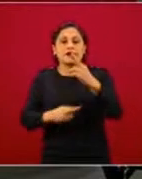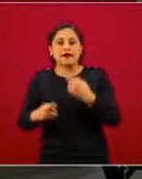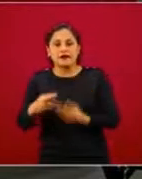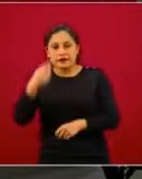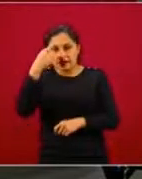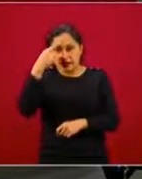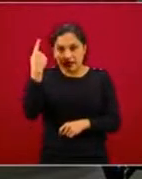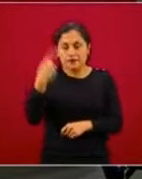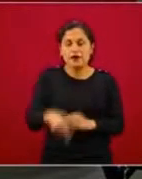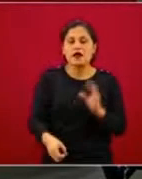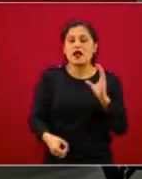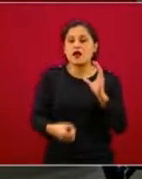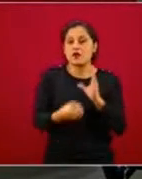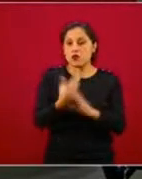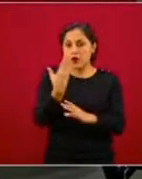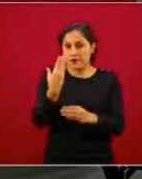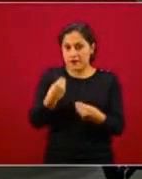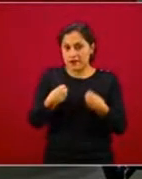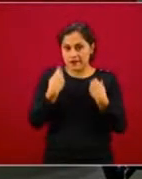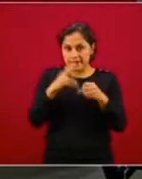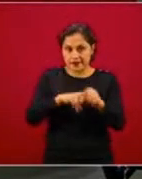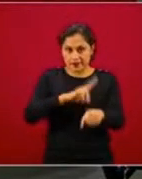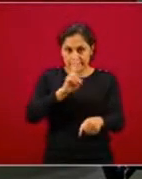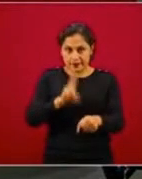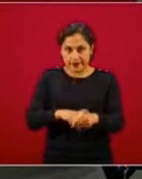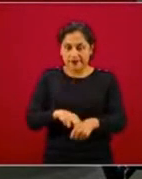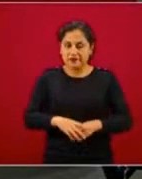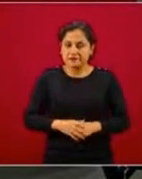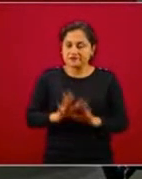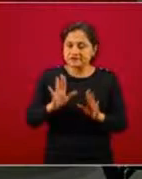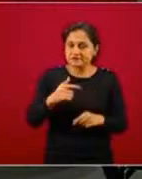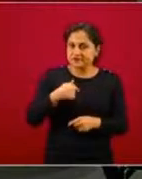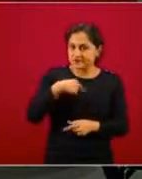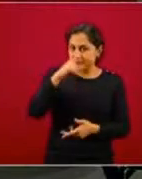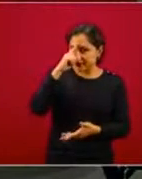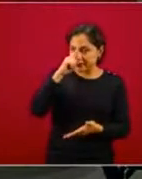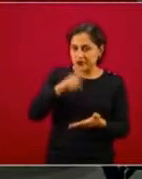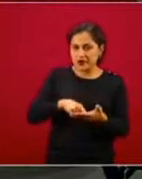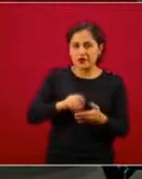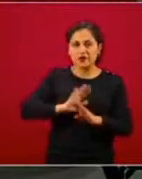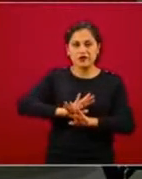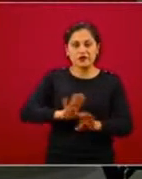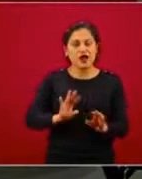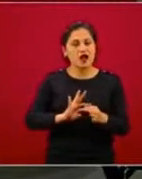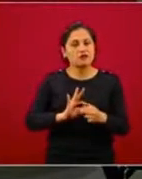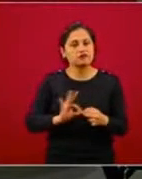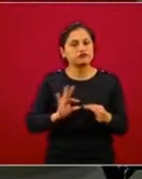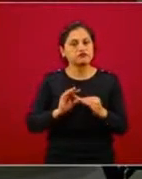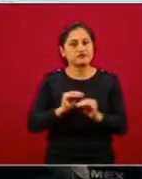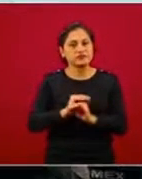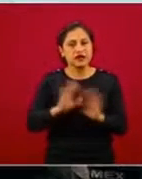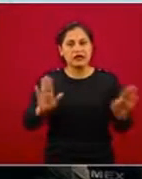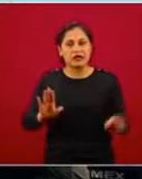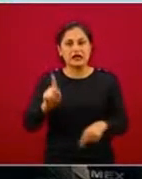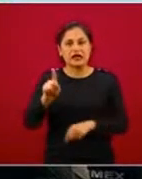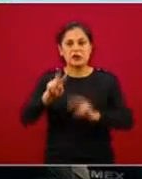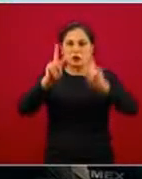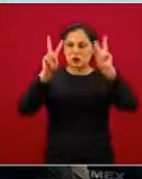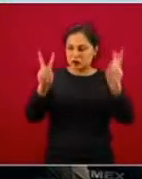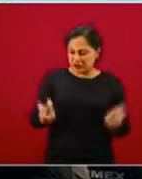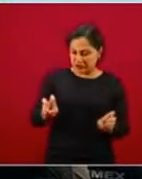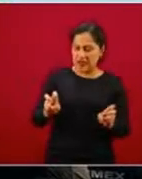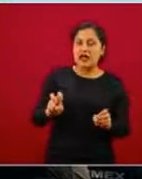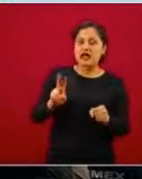healthy return to the new normal. I think the message has been crystal clear.